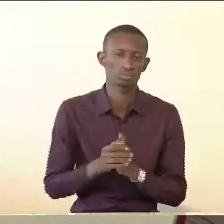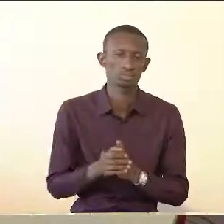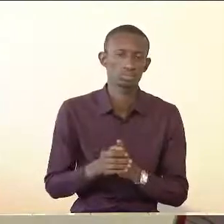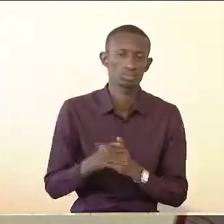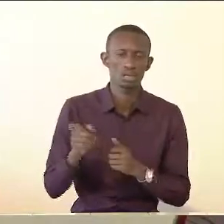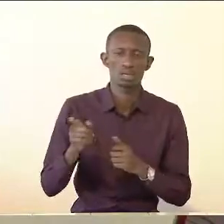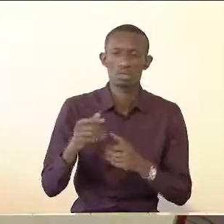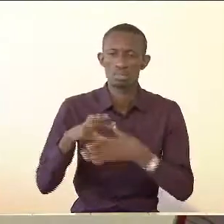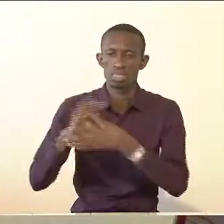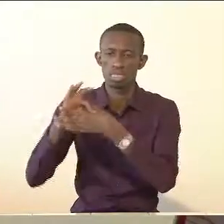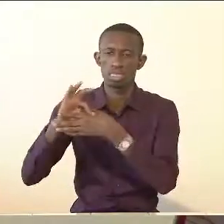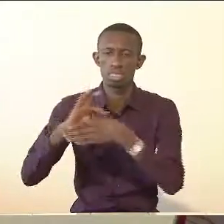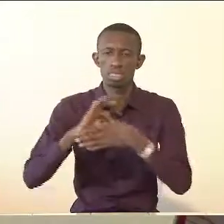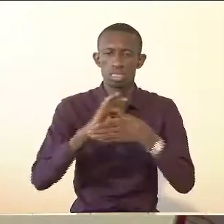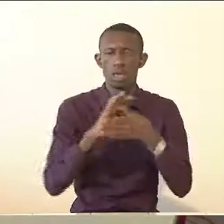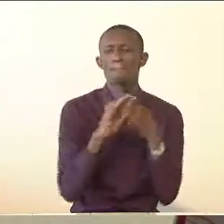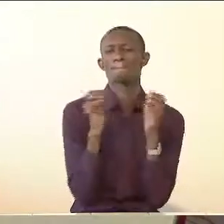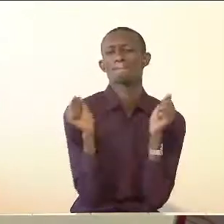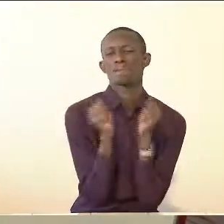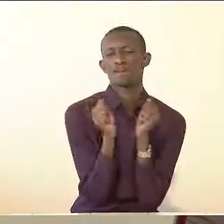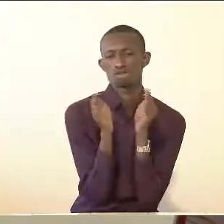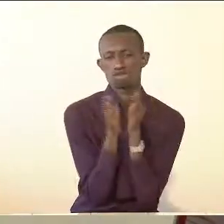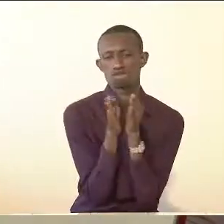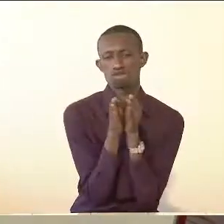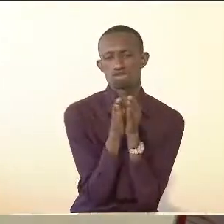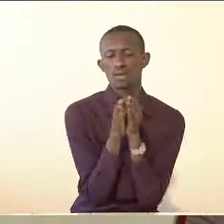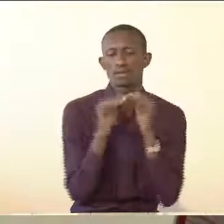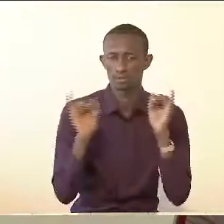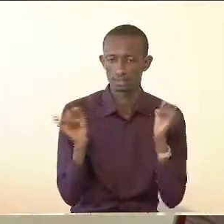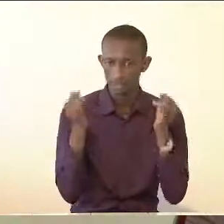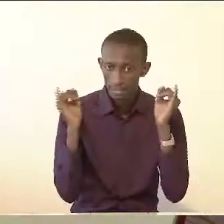try to reduce the blood flow in blood vessels.